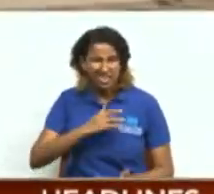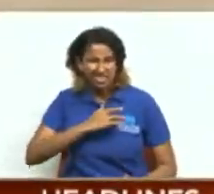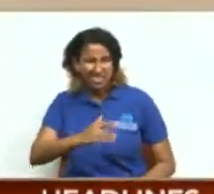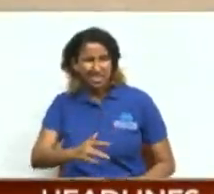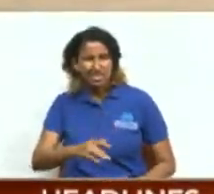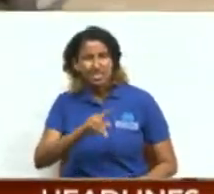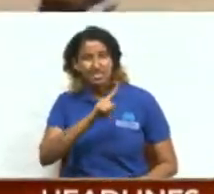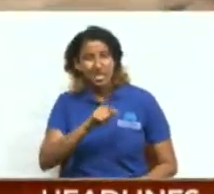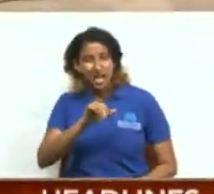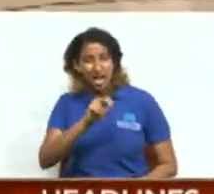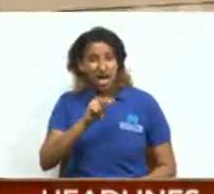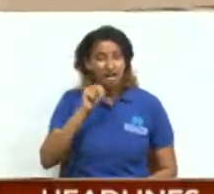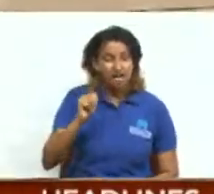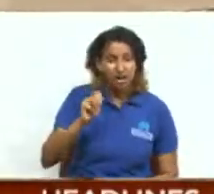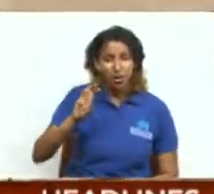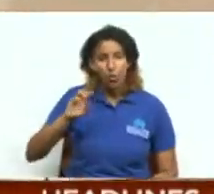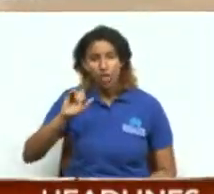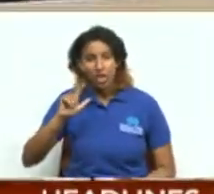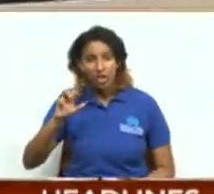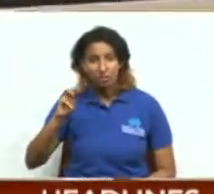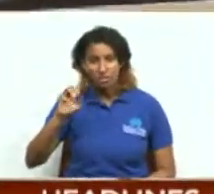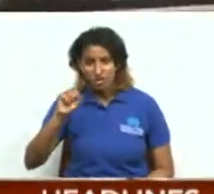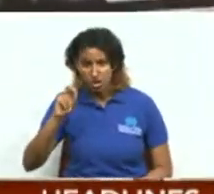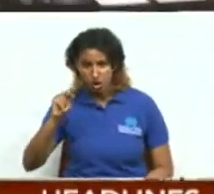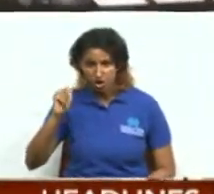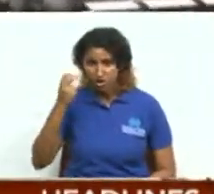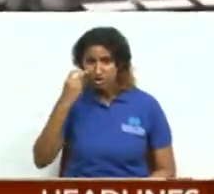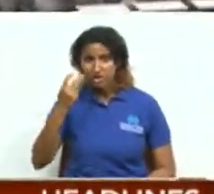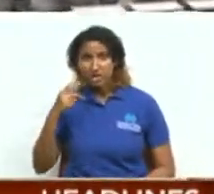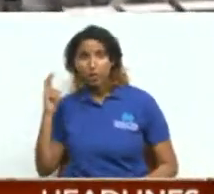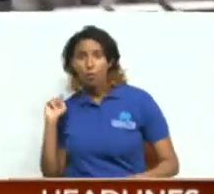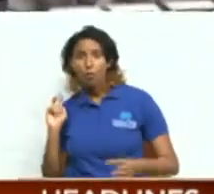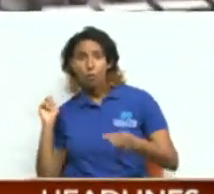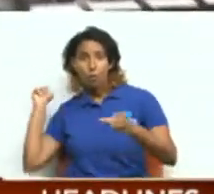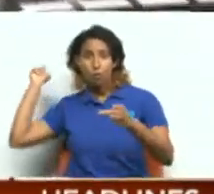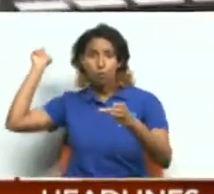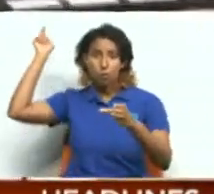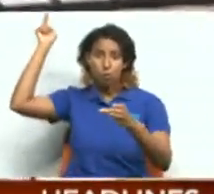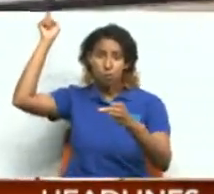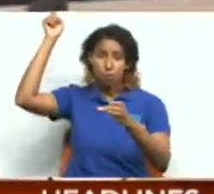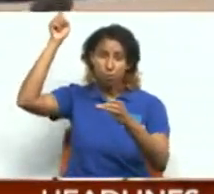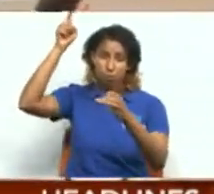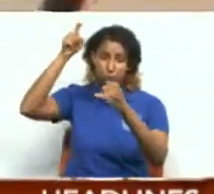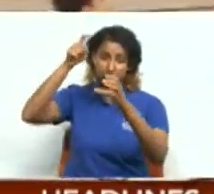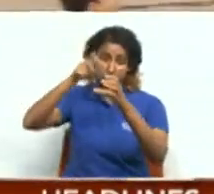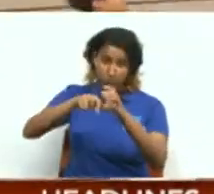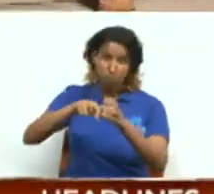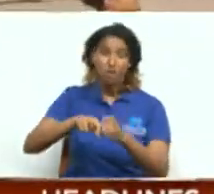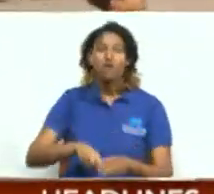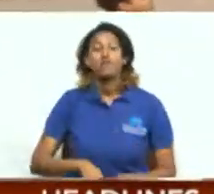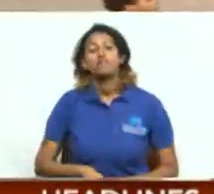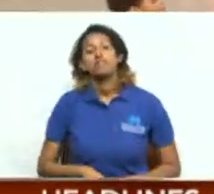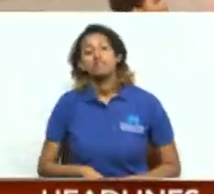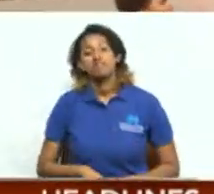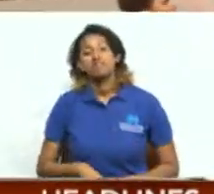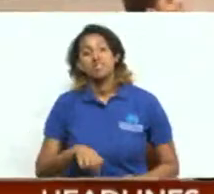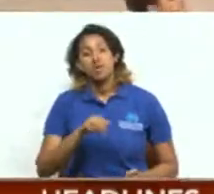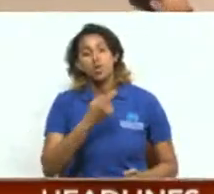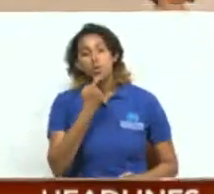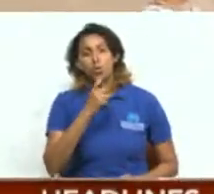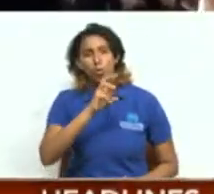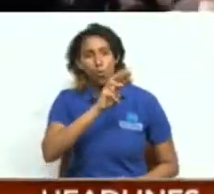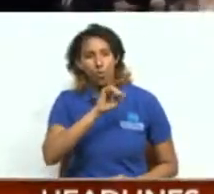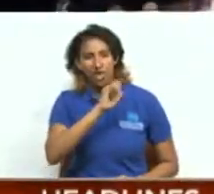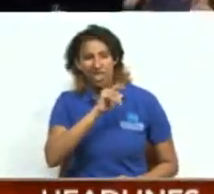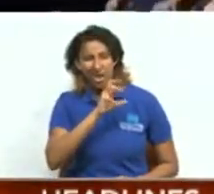in on the action. Yes, that's how an alley-oop should be done. It's really something in the air, and it was Williamson who went up to the